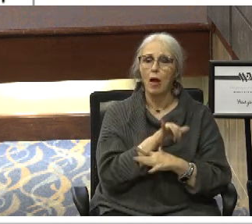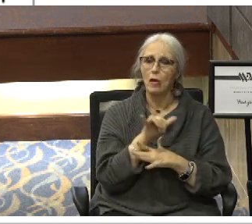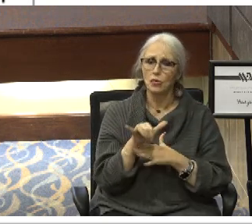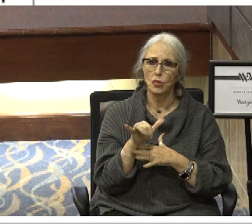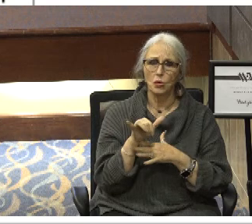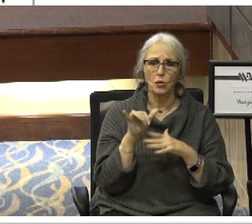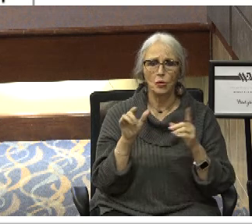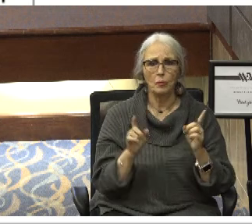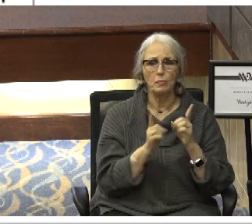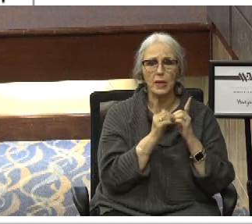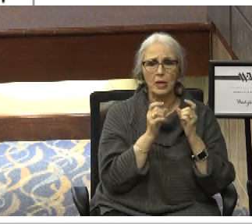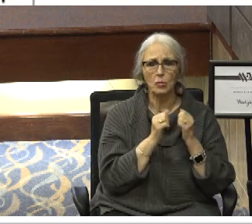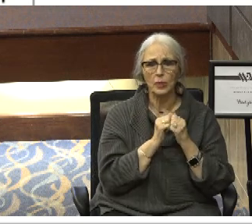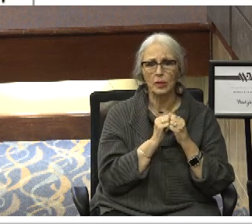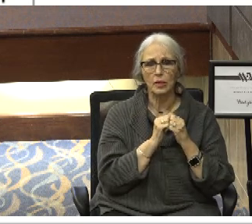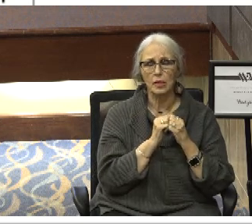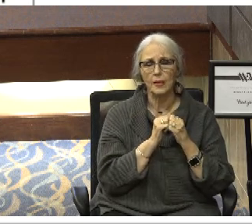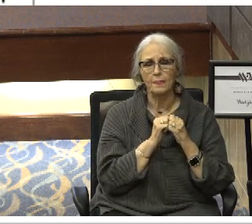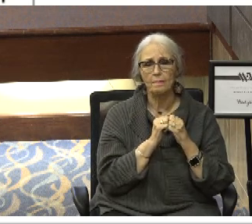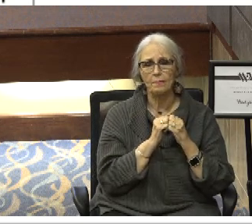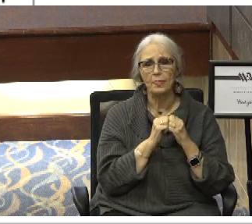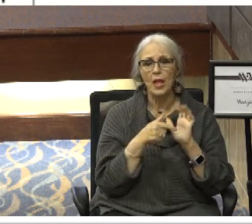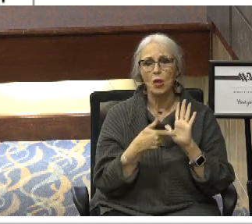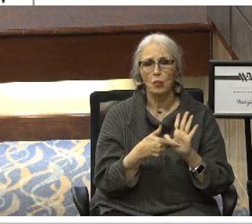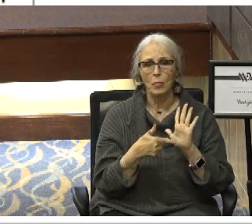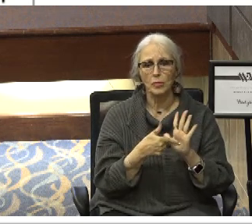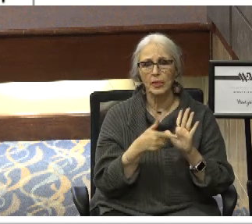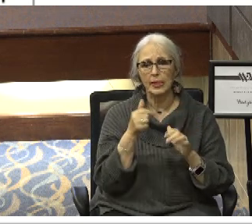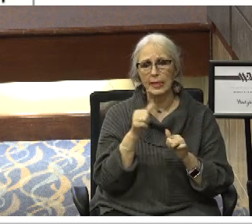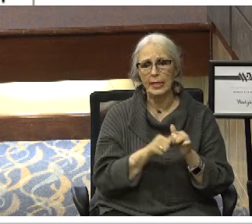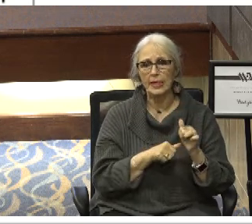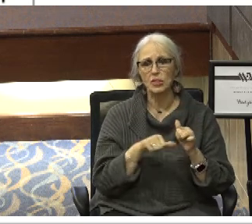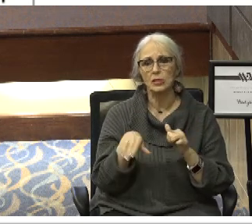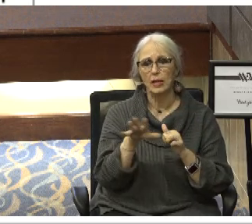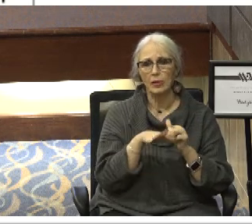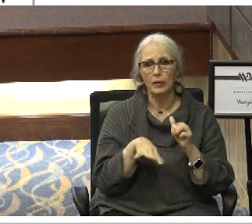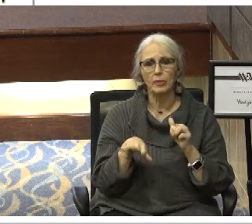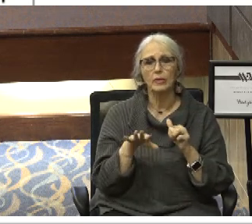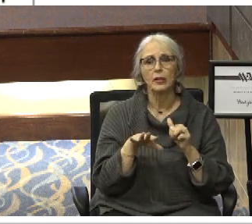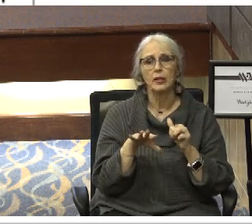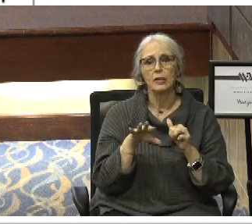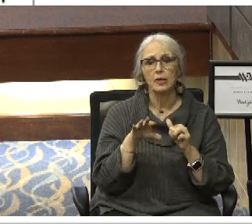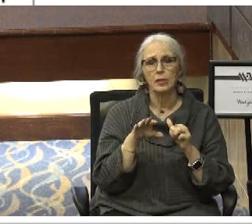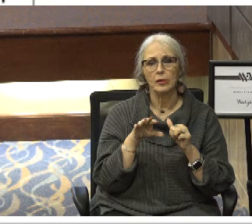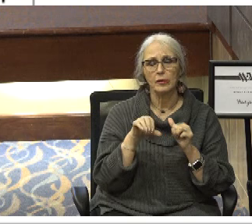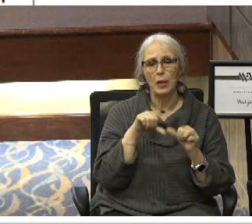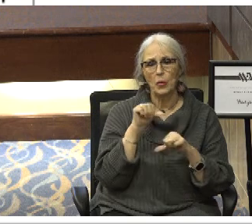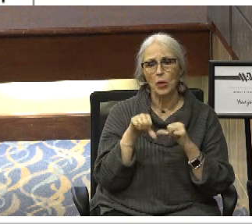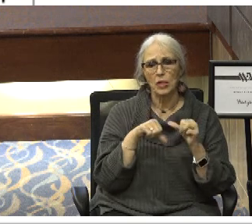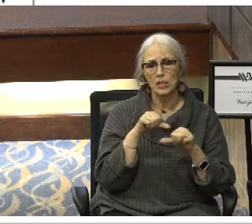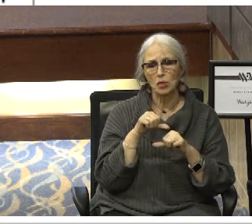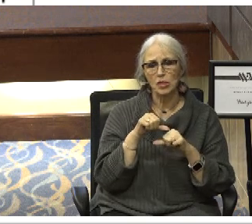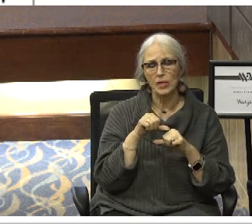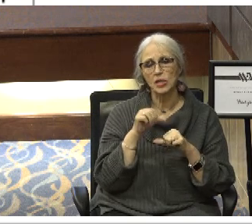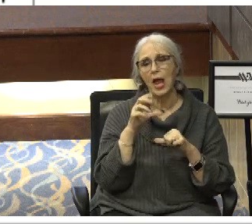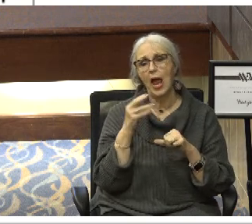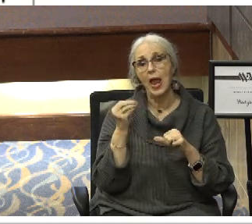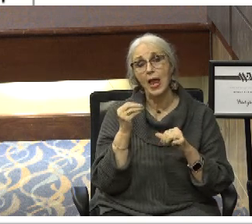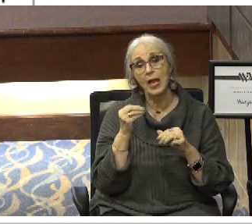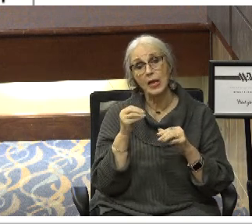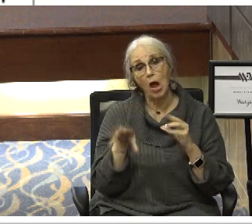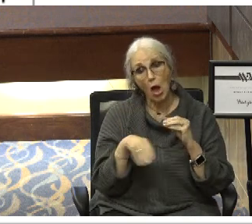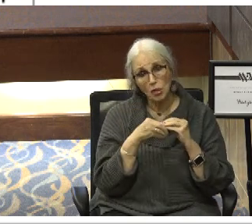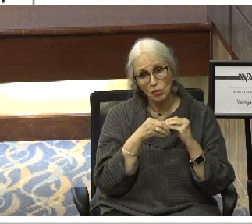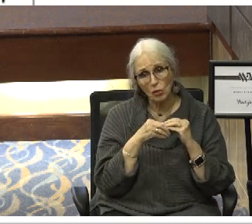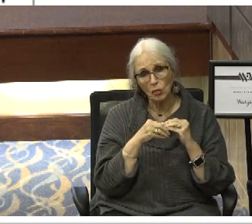be meeting with the representatives from each of the neighborhood associations at the end of April. And then in addition to that,